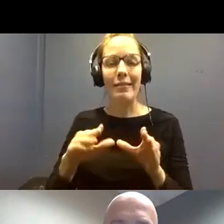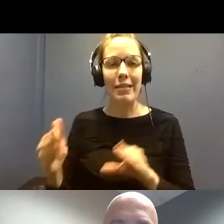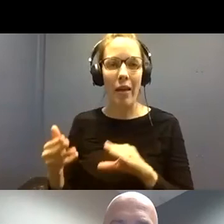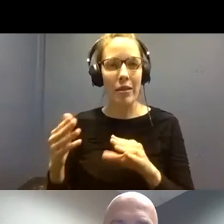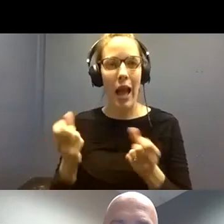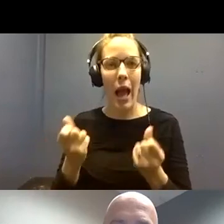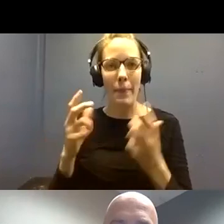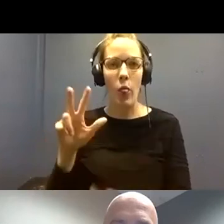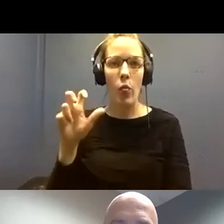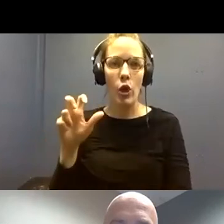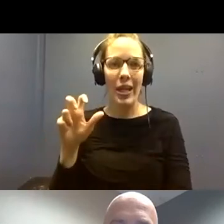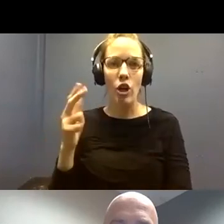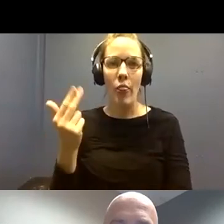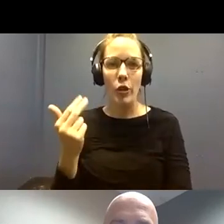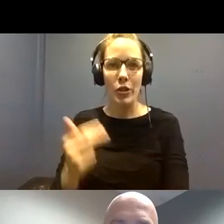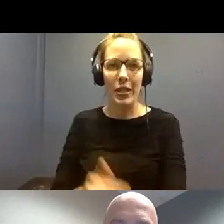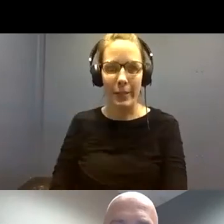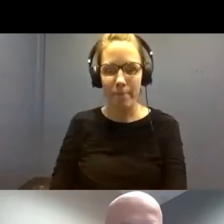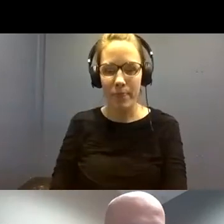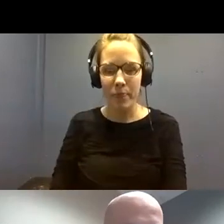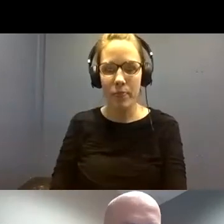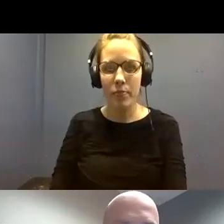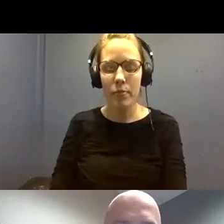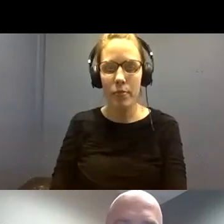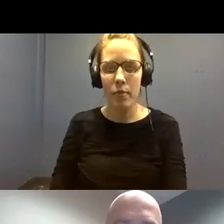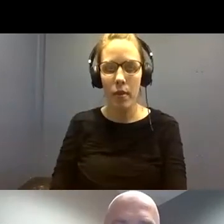County to 313.